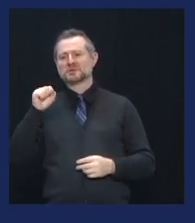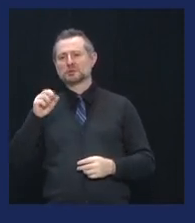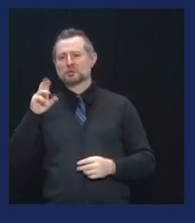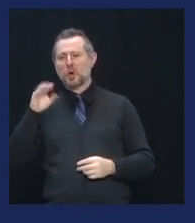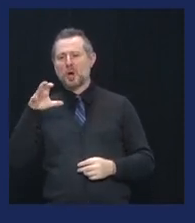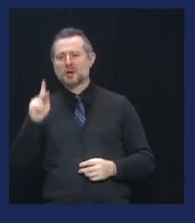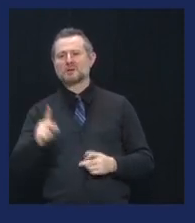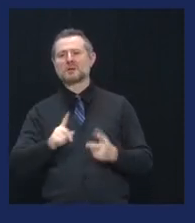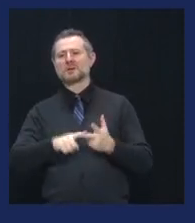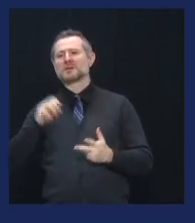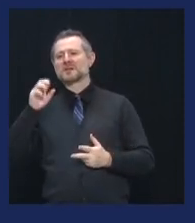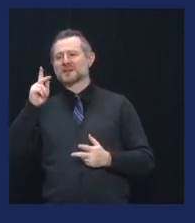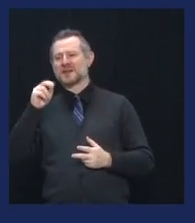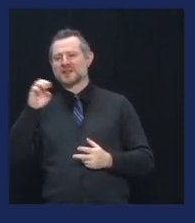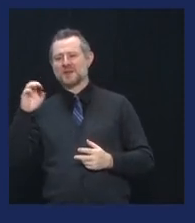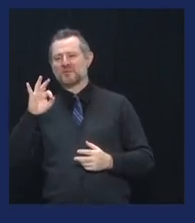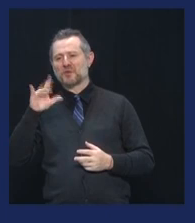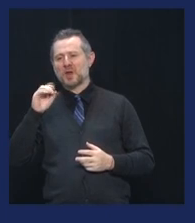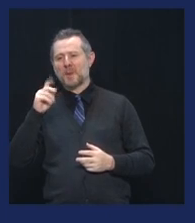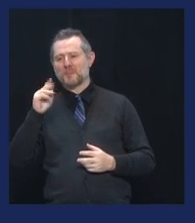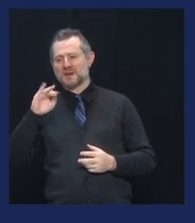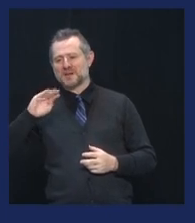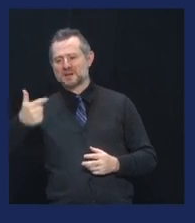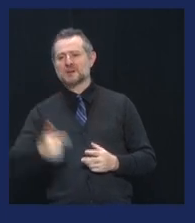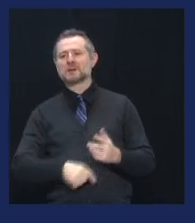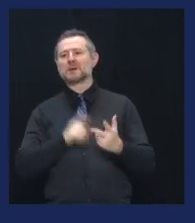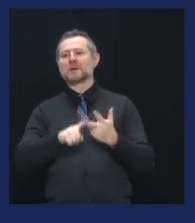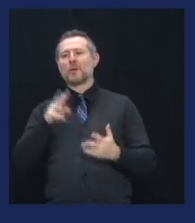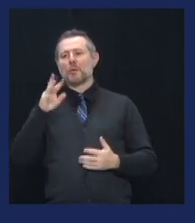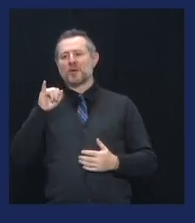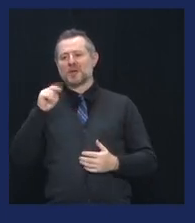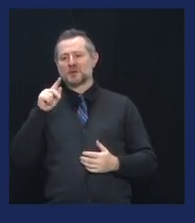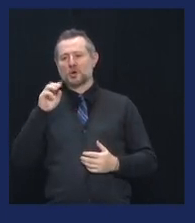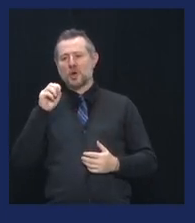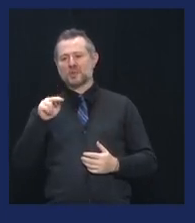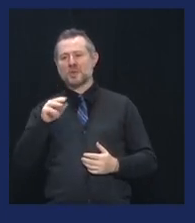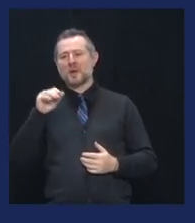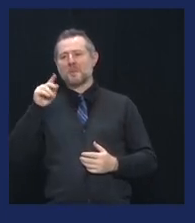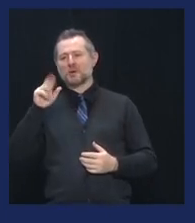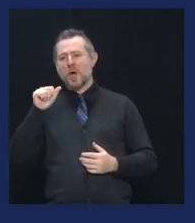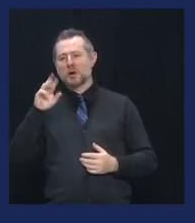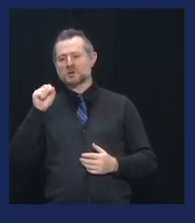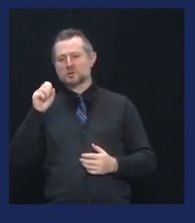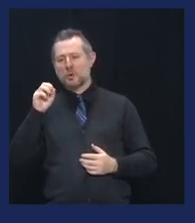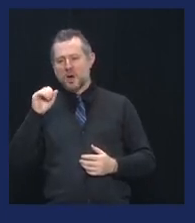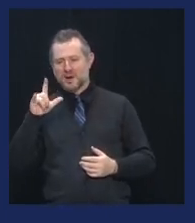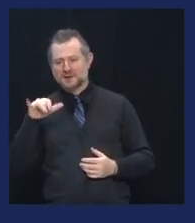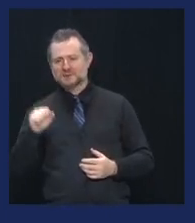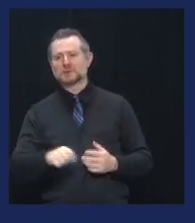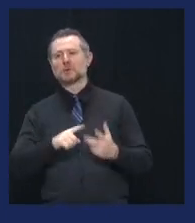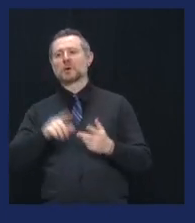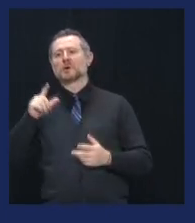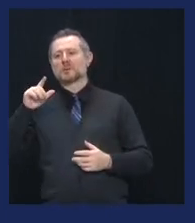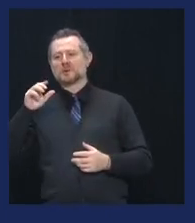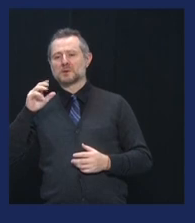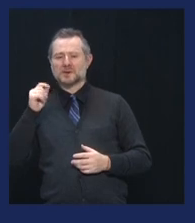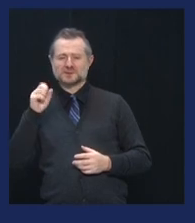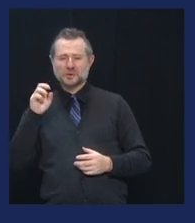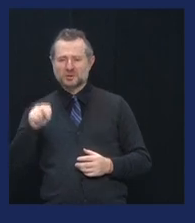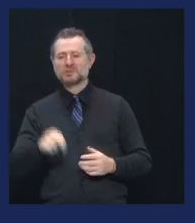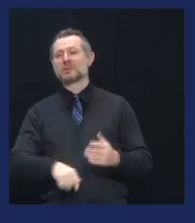Wynton Marsalis, and Hugh Jackman will participate, along with arts organizations such as the Ballet